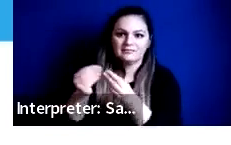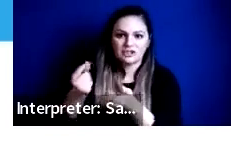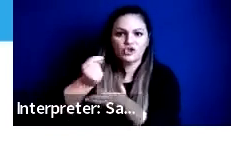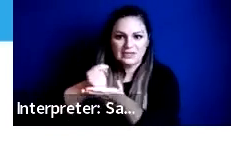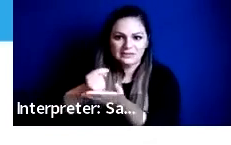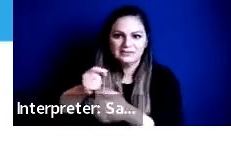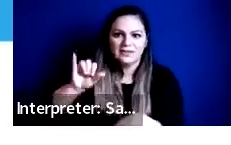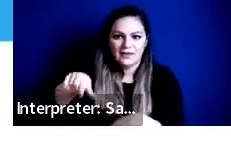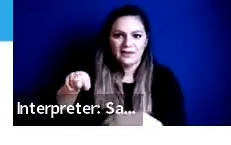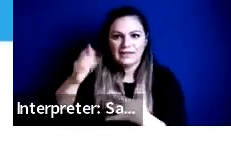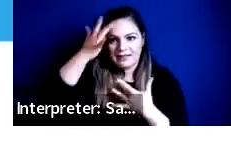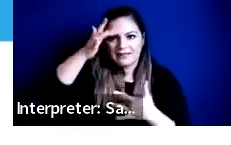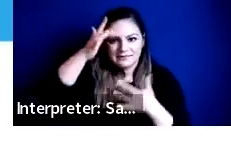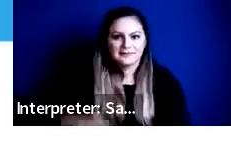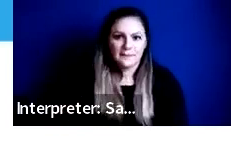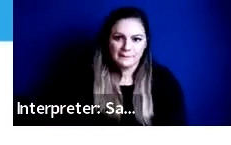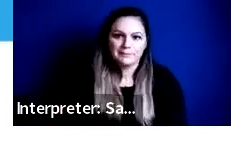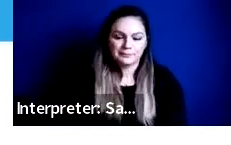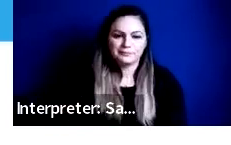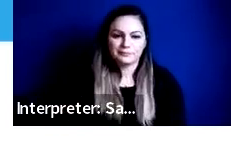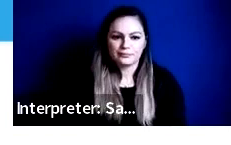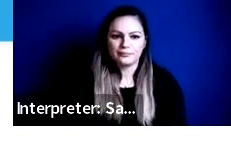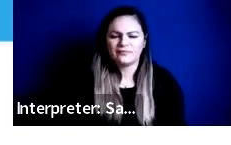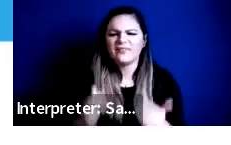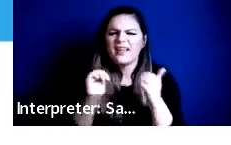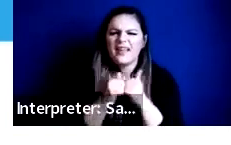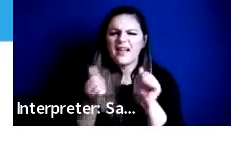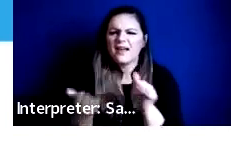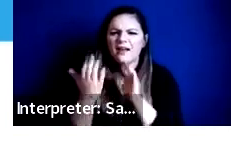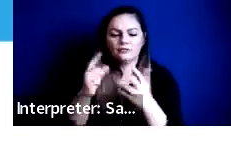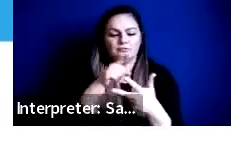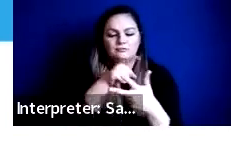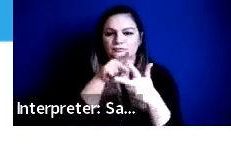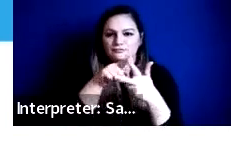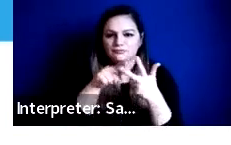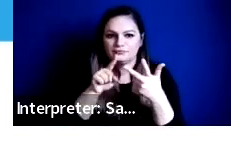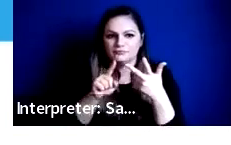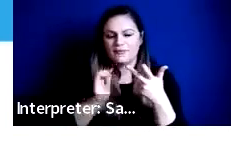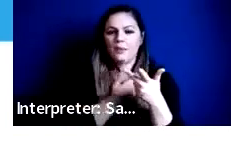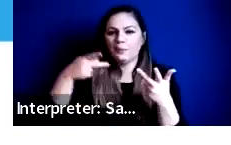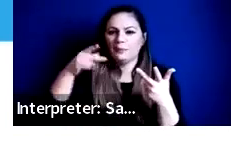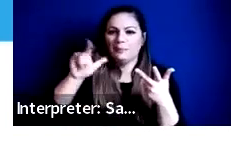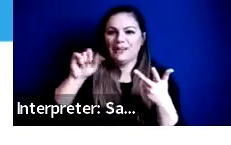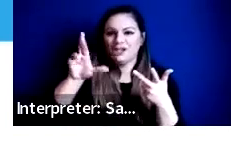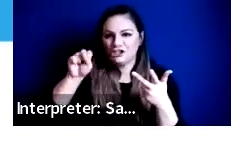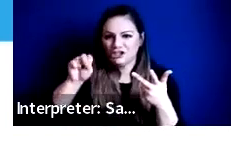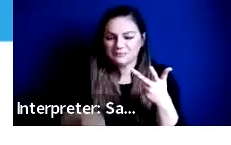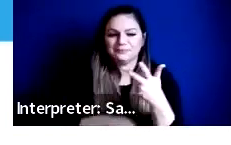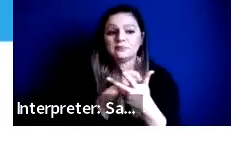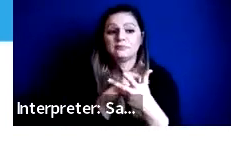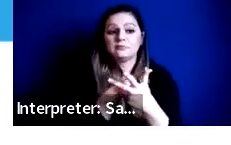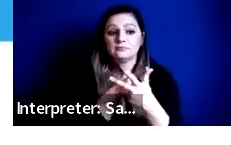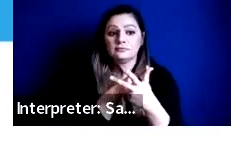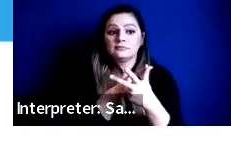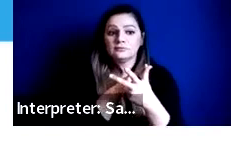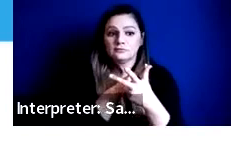We do this through three main pillars in our approach. Our community connection, which